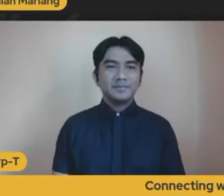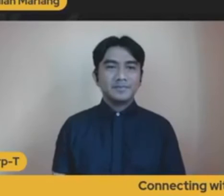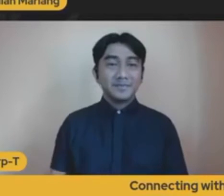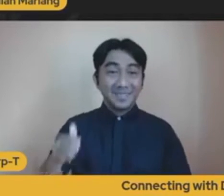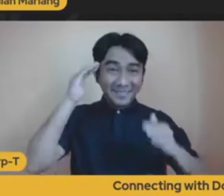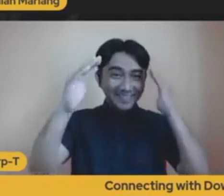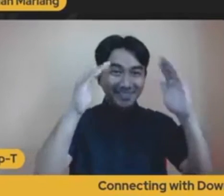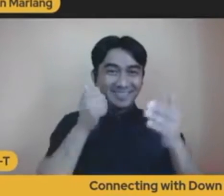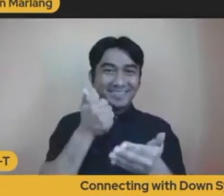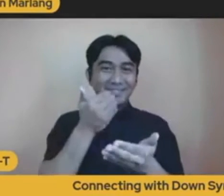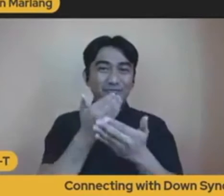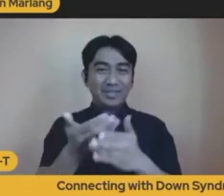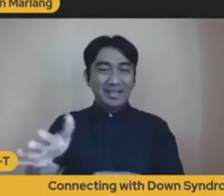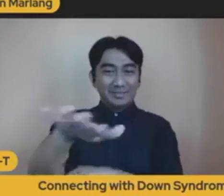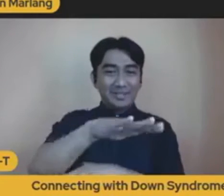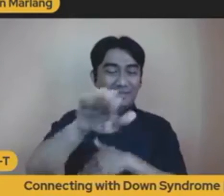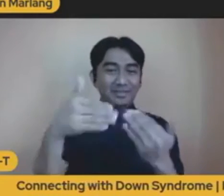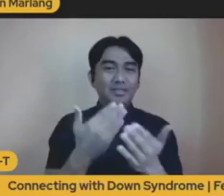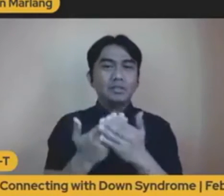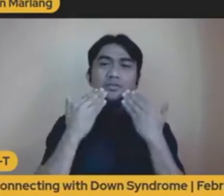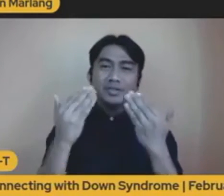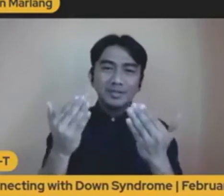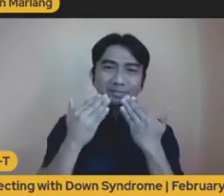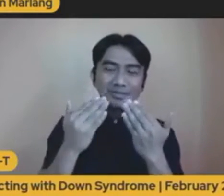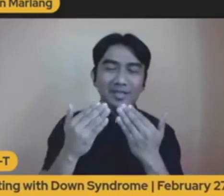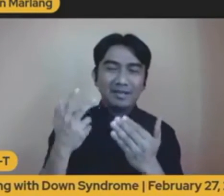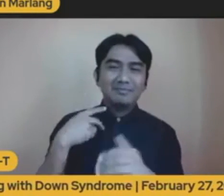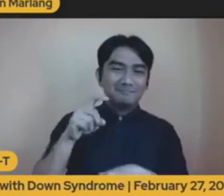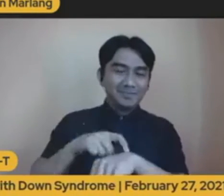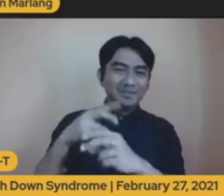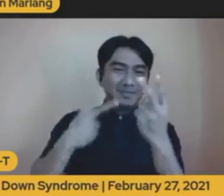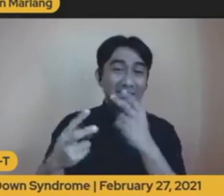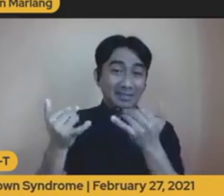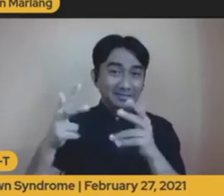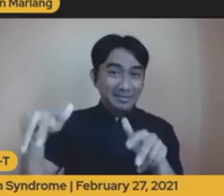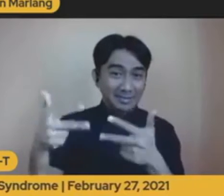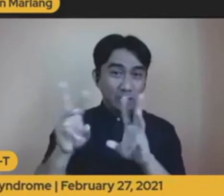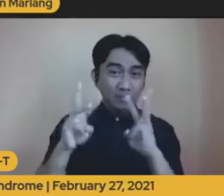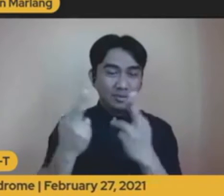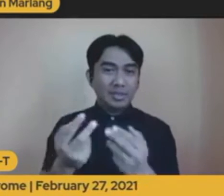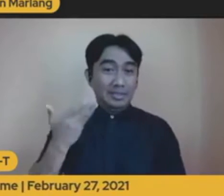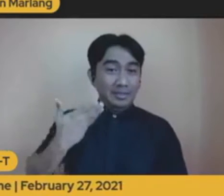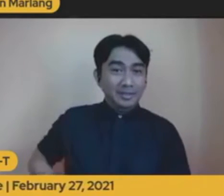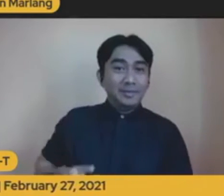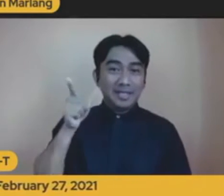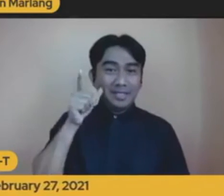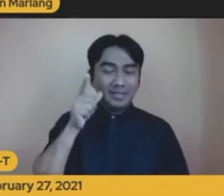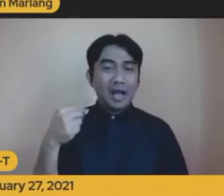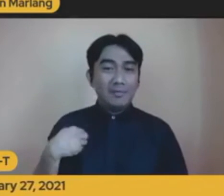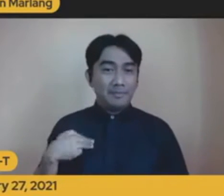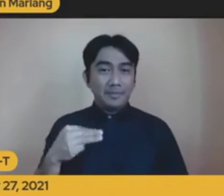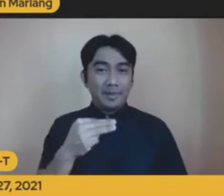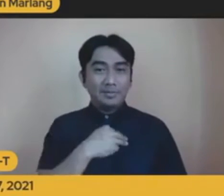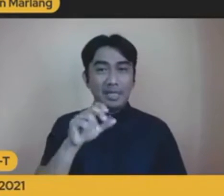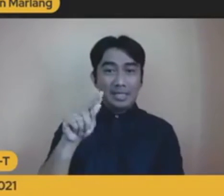Hello, good afternoon, everyone. Thank you all for finding the time to visit today's webinar. My name is Lexi, and I am a member of